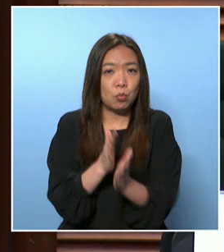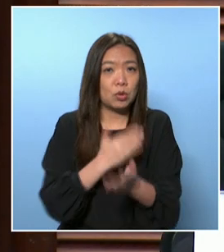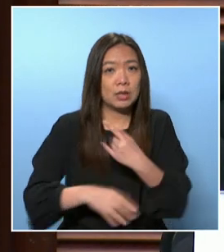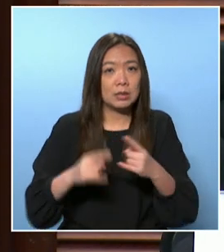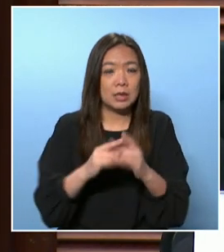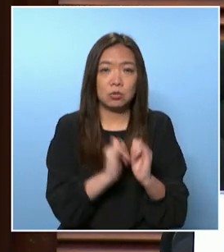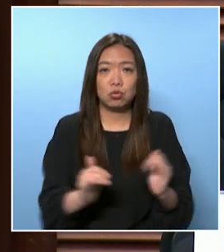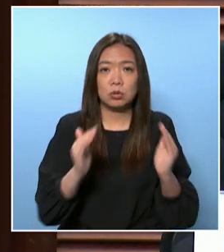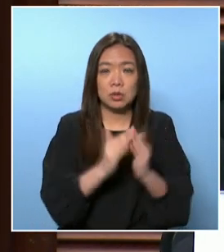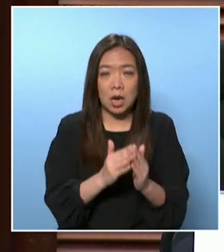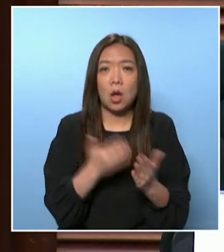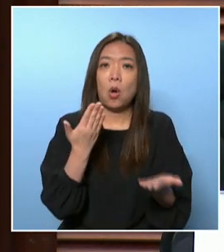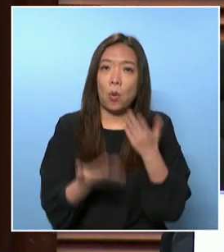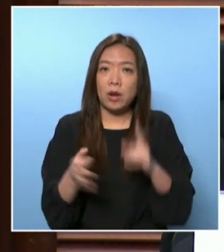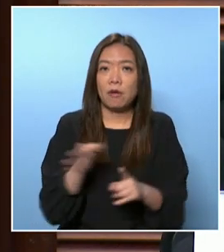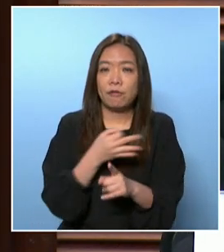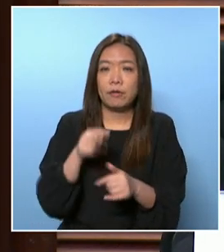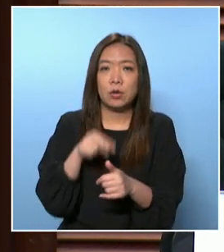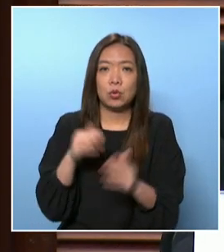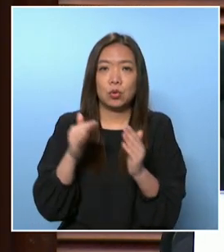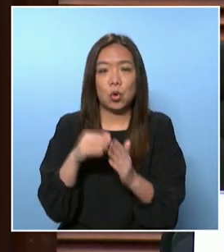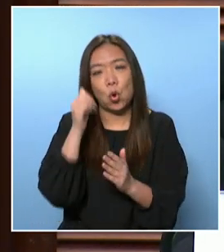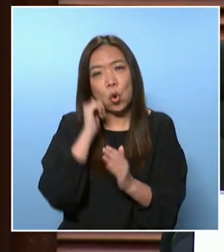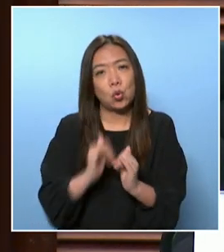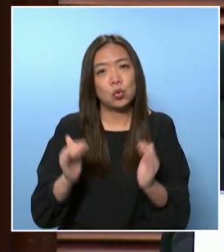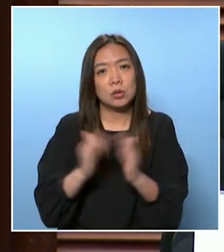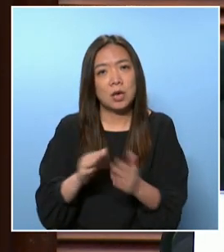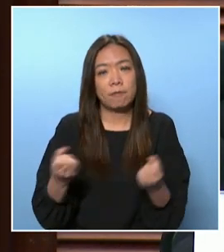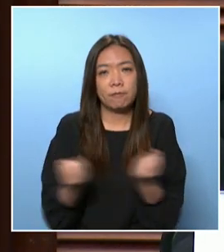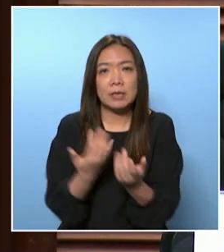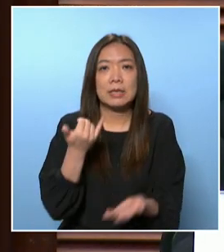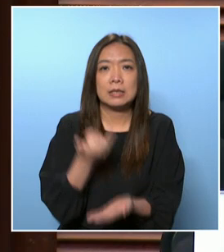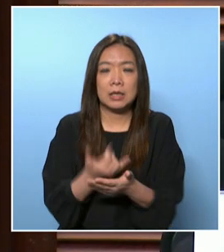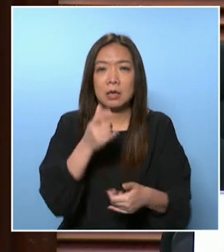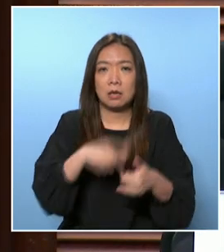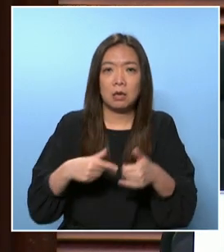504, in the RCHDs and RCHEs, which are